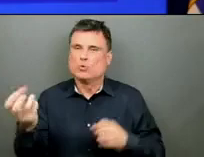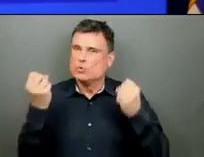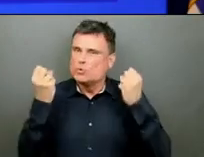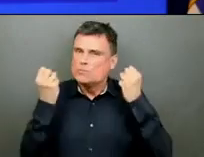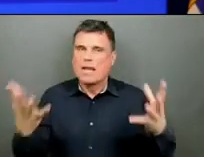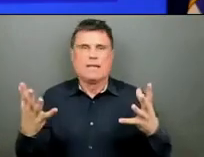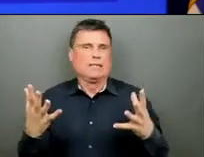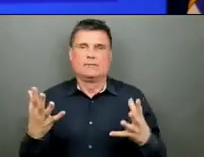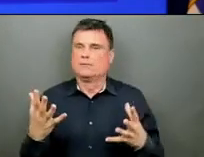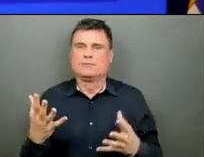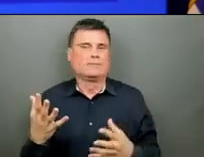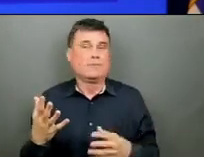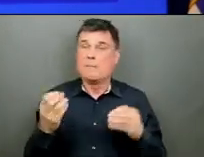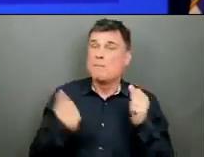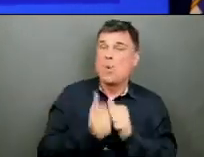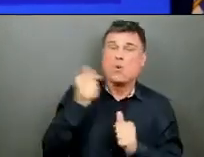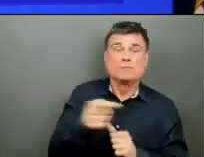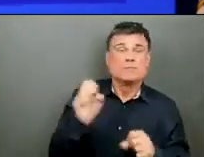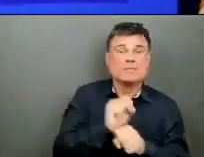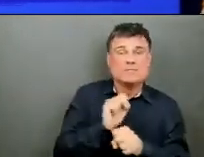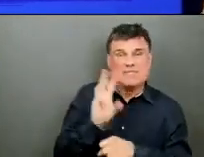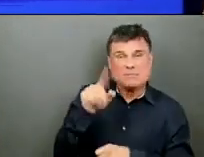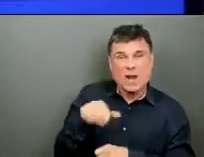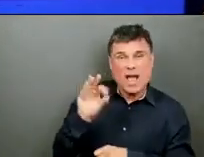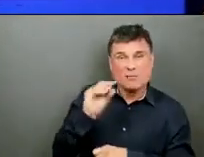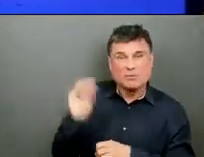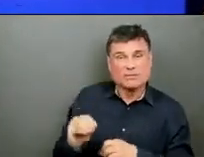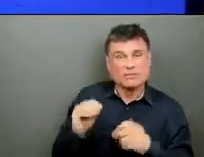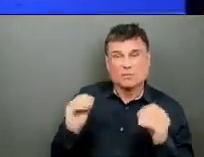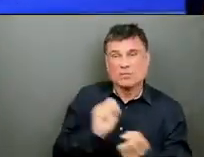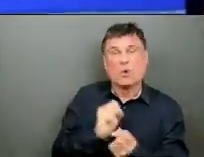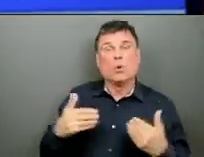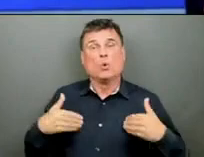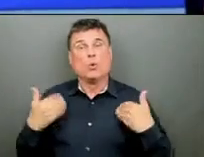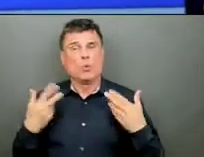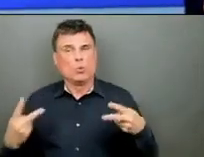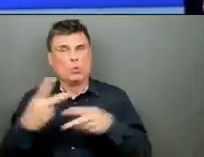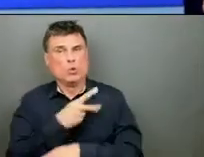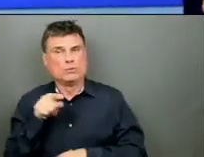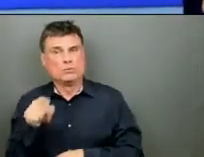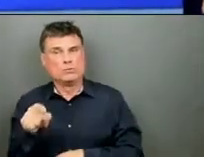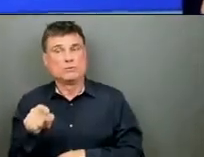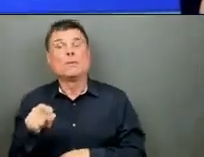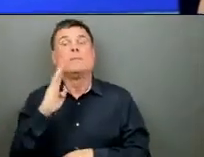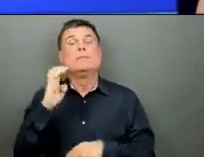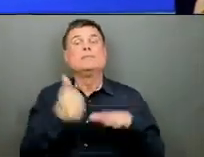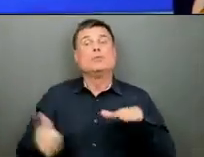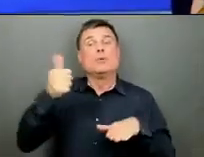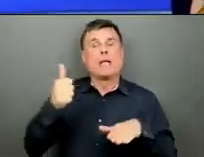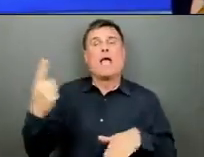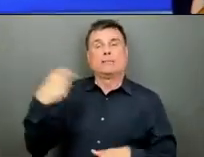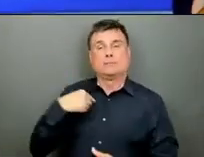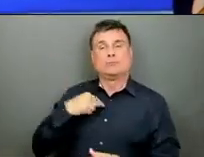Thank you, Ravi, and it's good to be here today on the traditional territory of the Lekwungen-speaking people. I want to thank MLA Brittny Anderson for